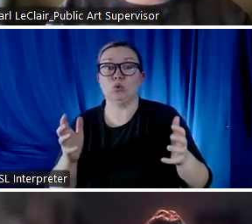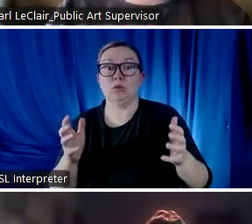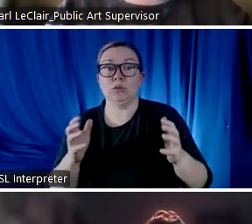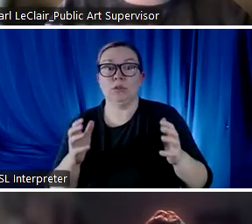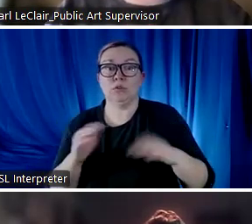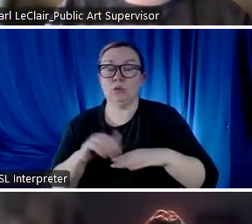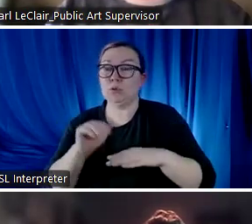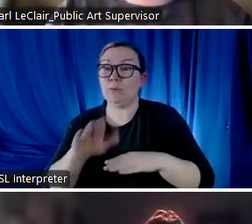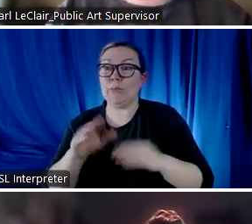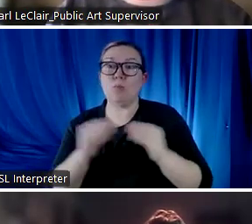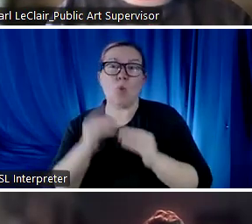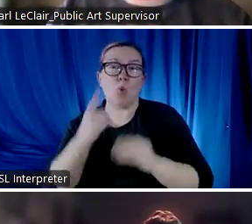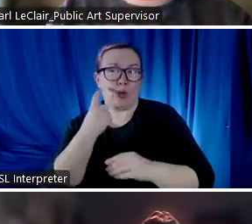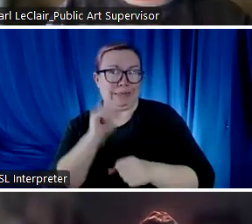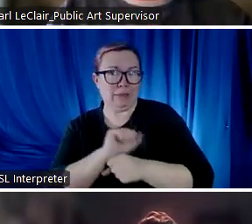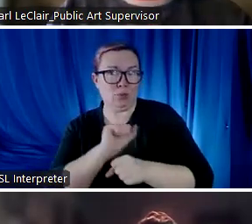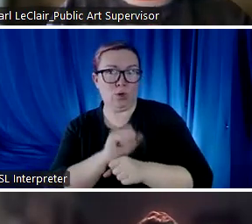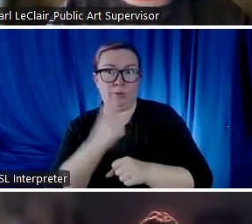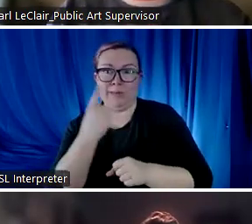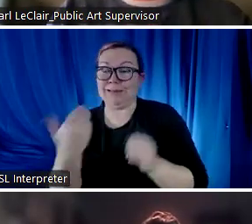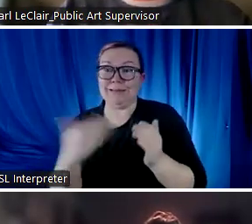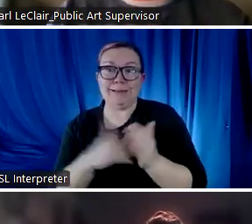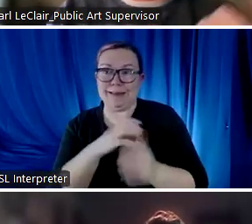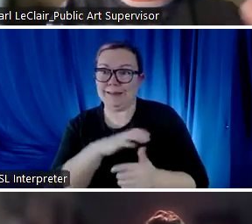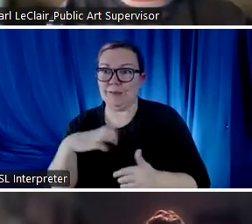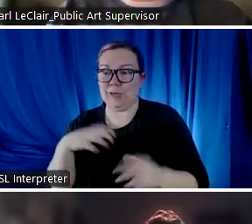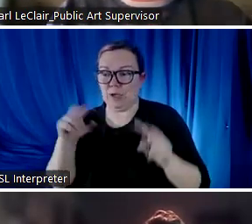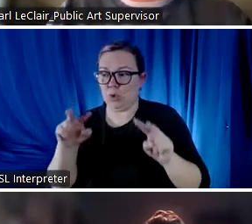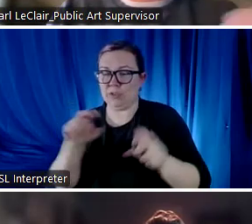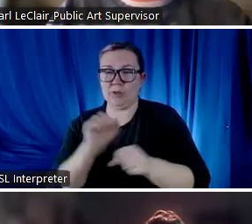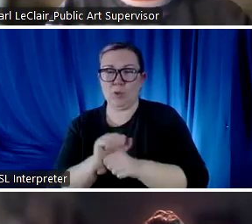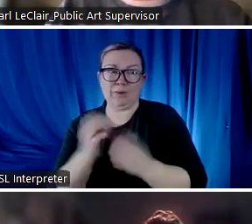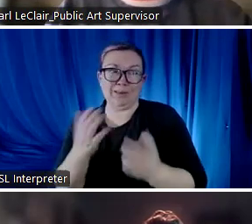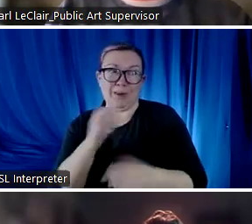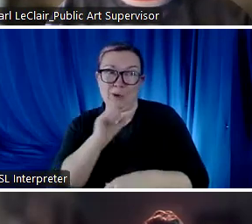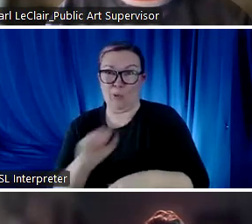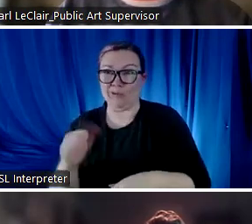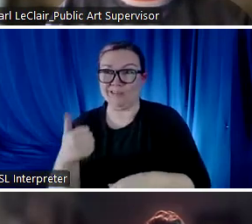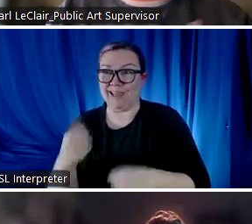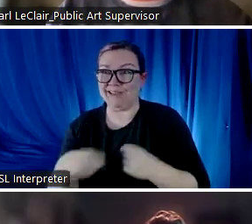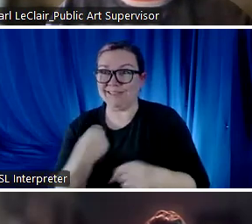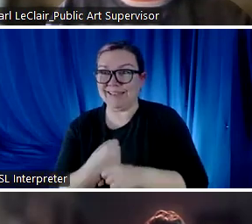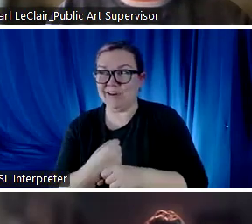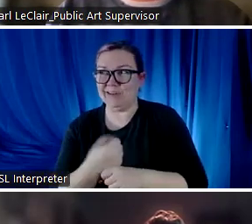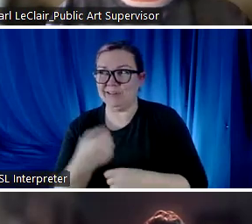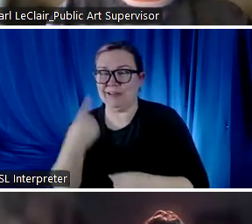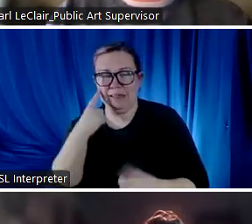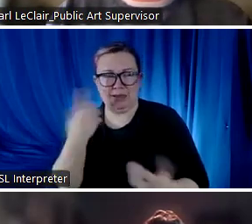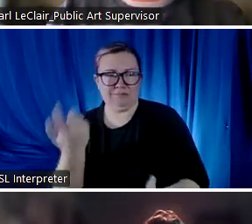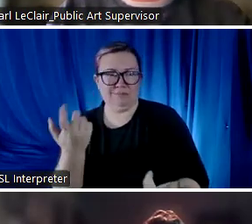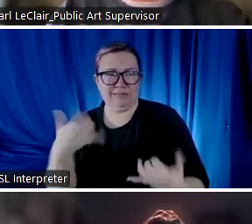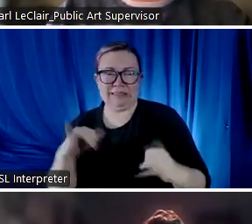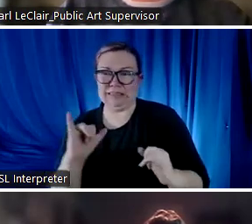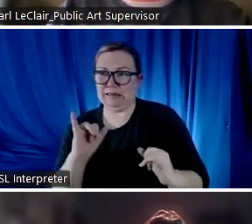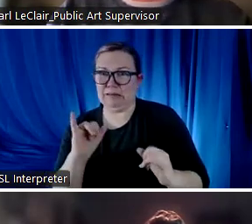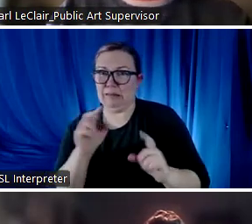submit more recent works, because again, the committee looks at a work that's like 10 years old, and they're going to question whether or not it's still relevant. Are they still